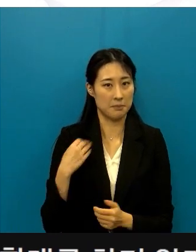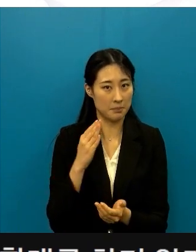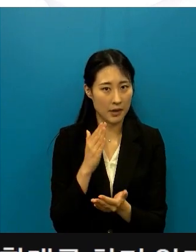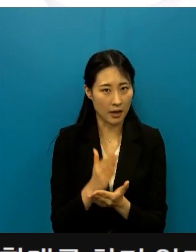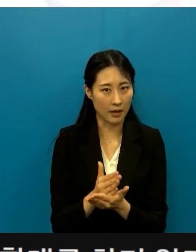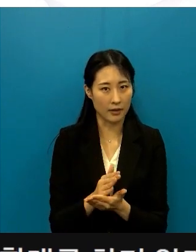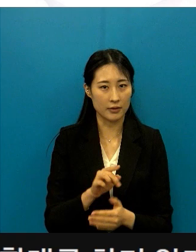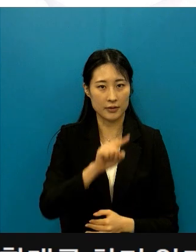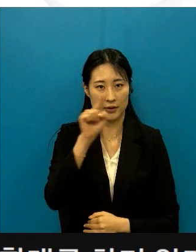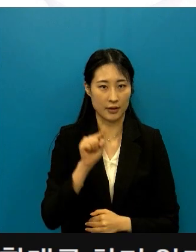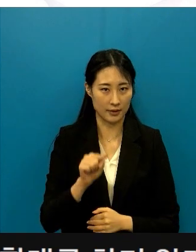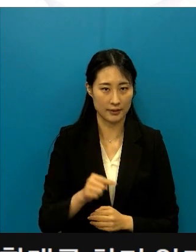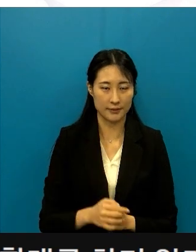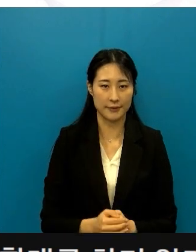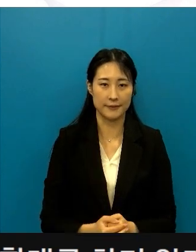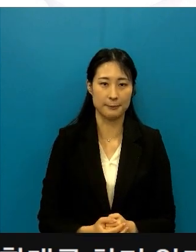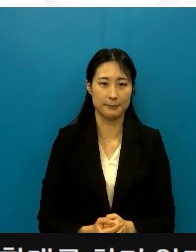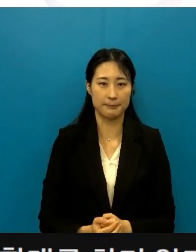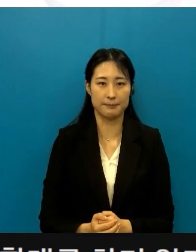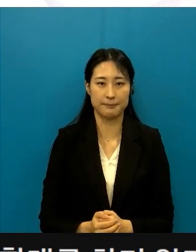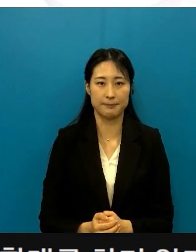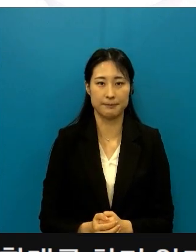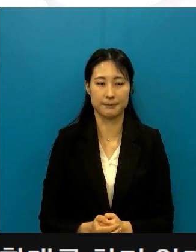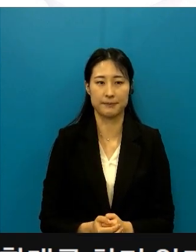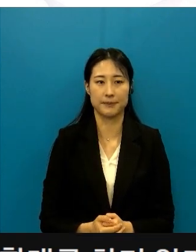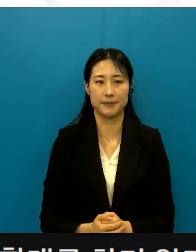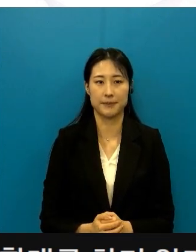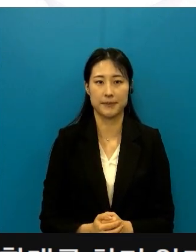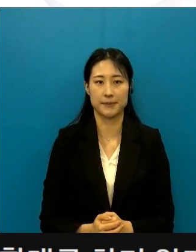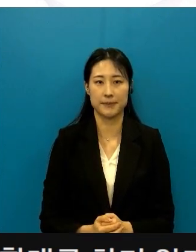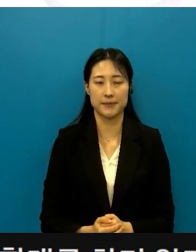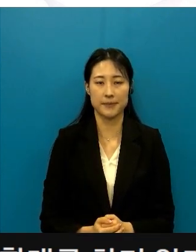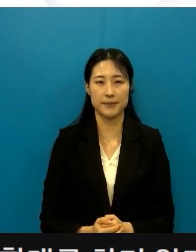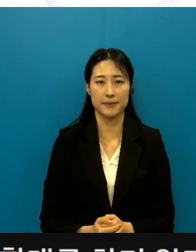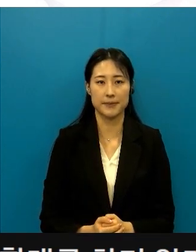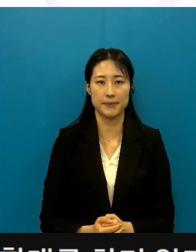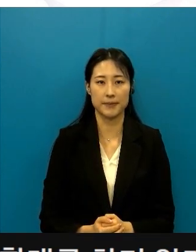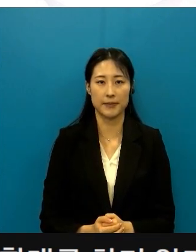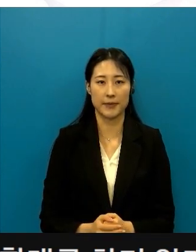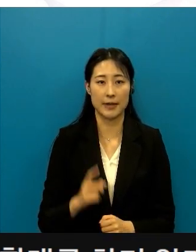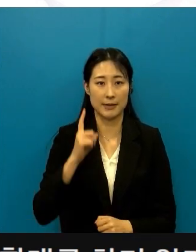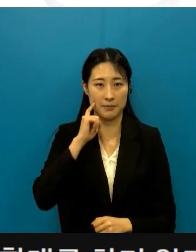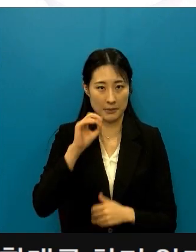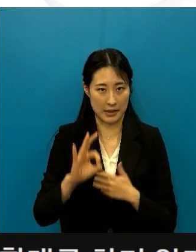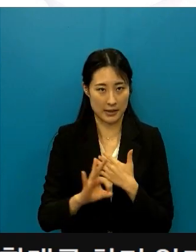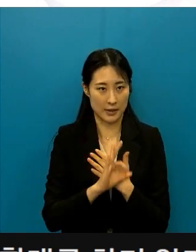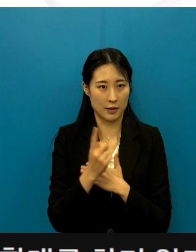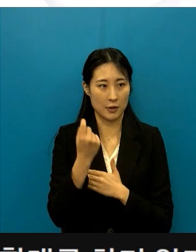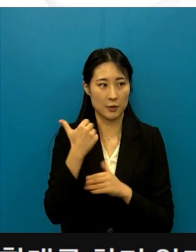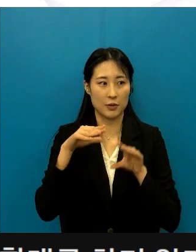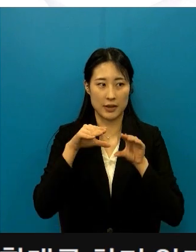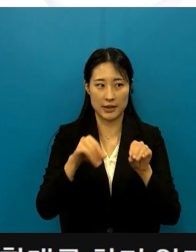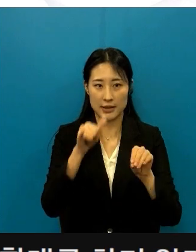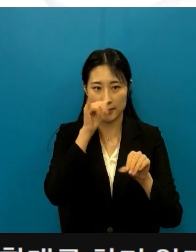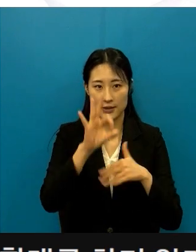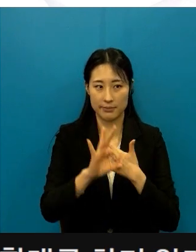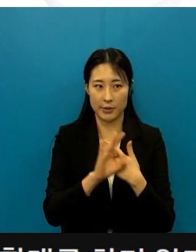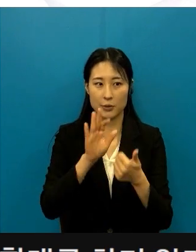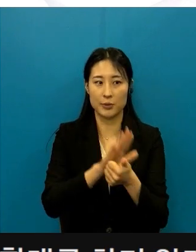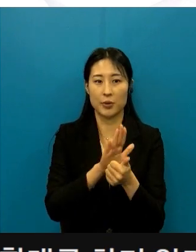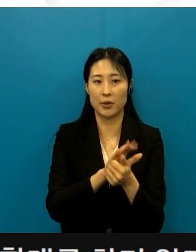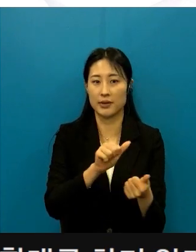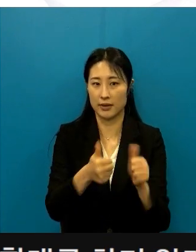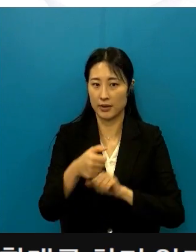will be considered as alternative to hospice services and